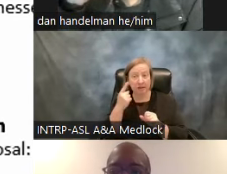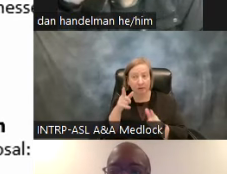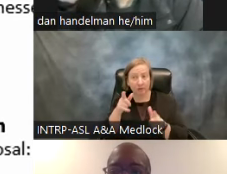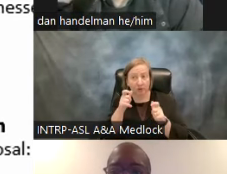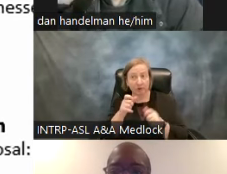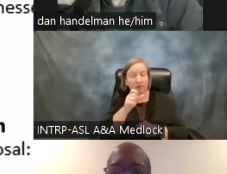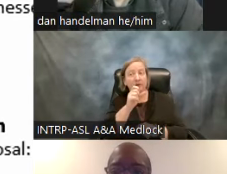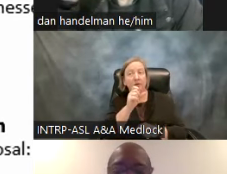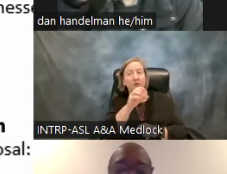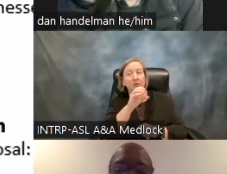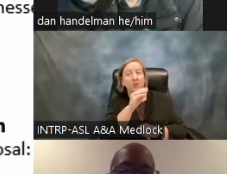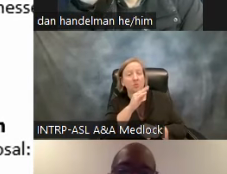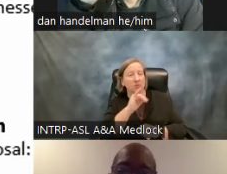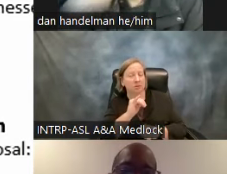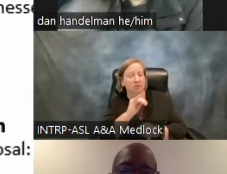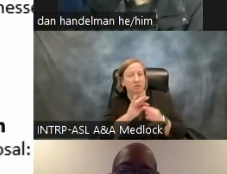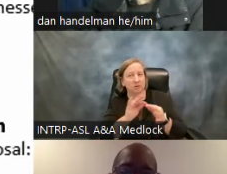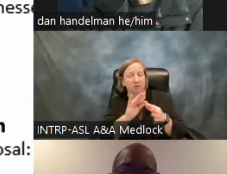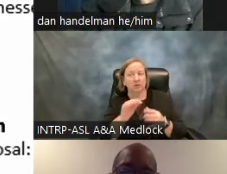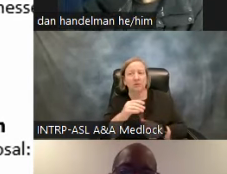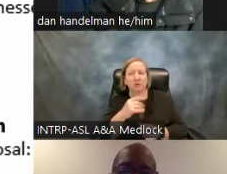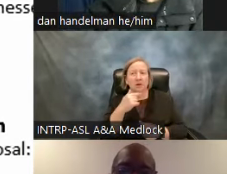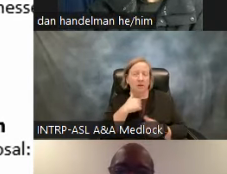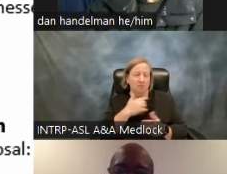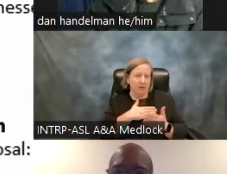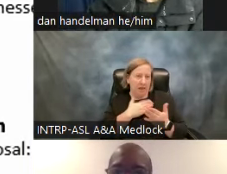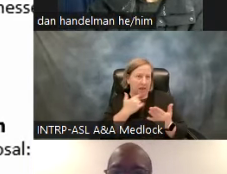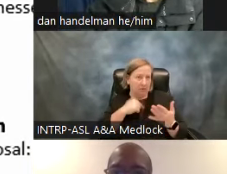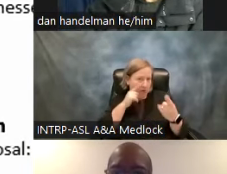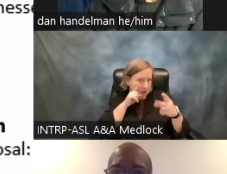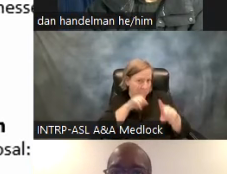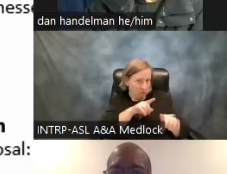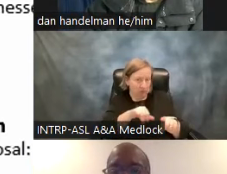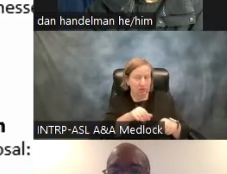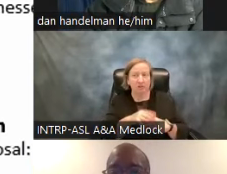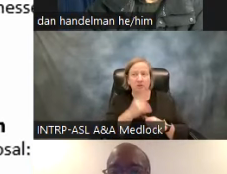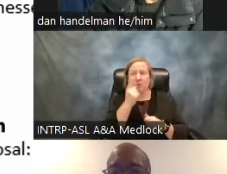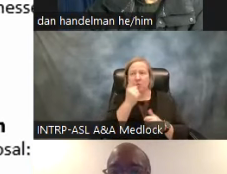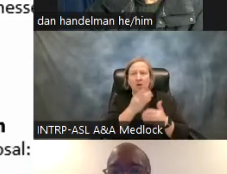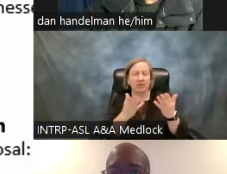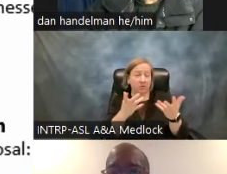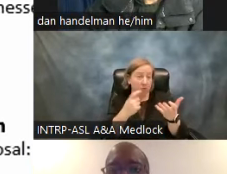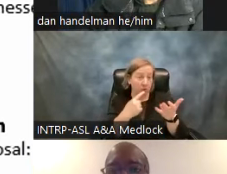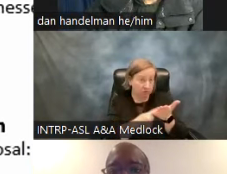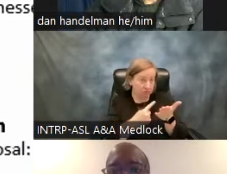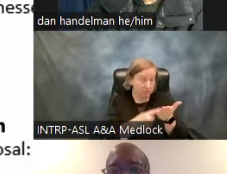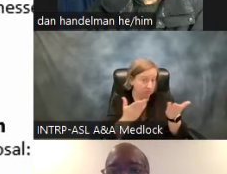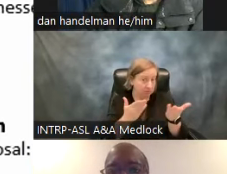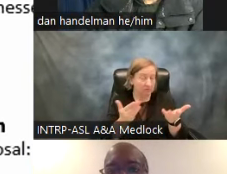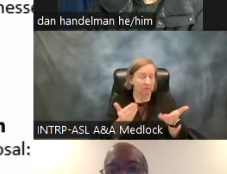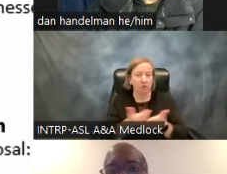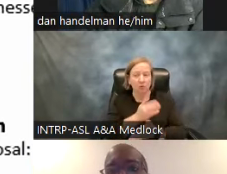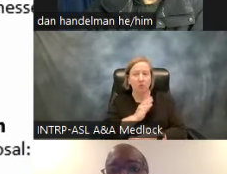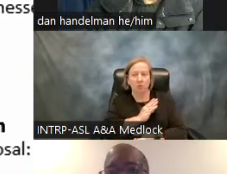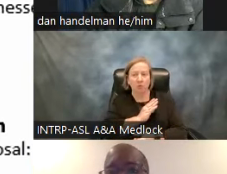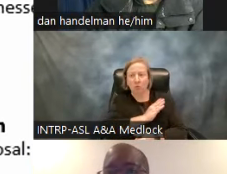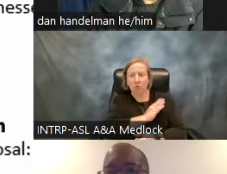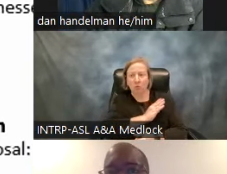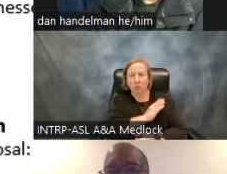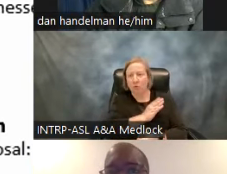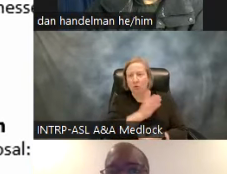ahead. Yeah, I'm glad we agreed to this. It's like, one thing we want to discuss is that this new board probably doesn't